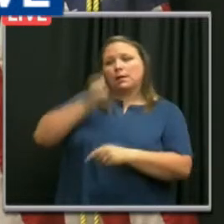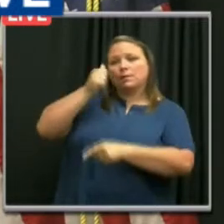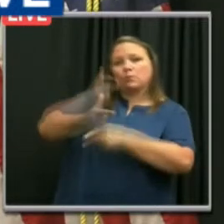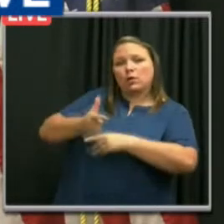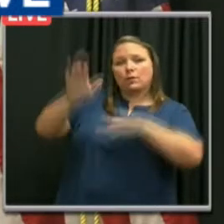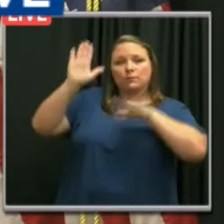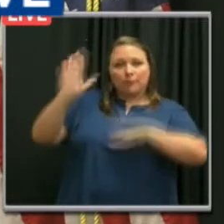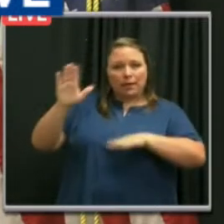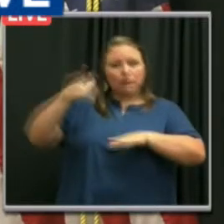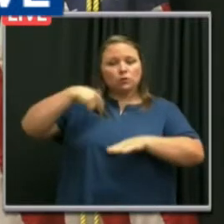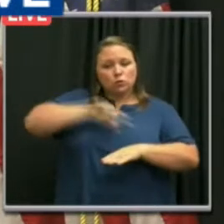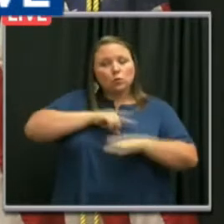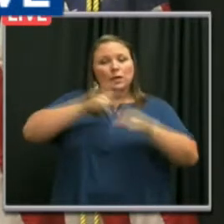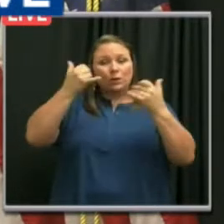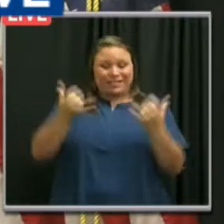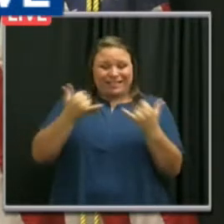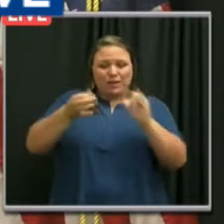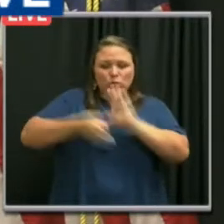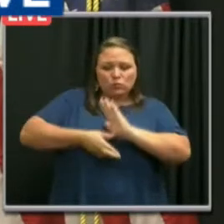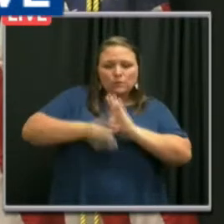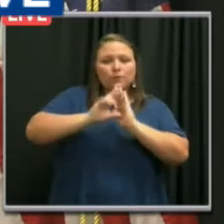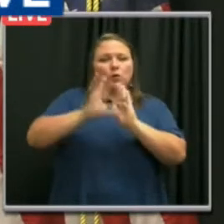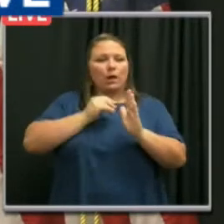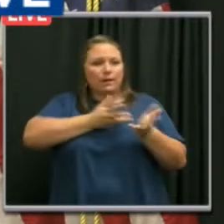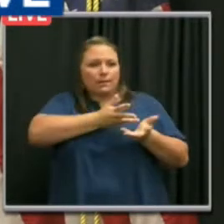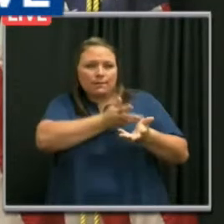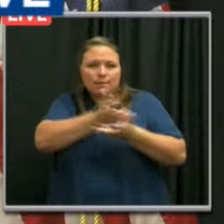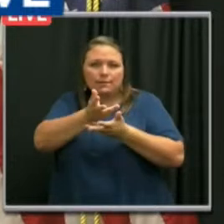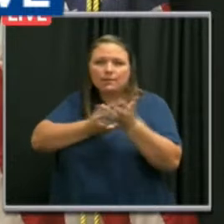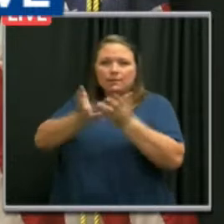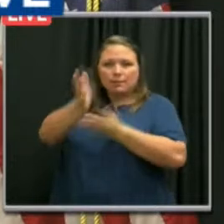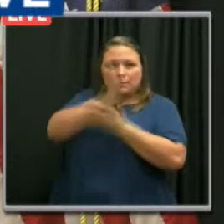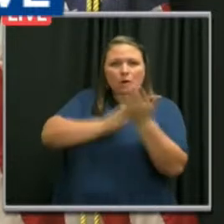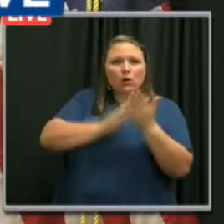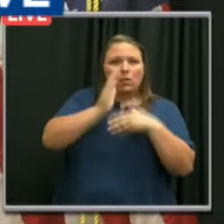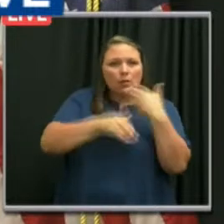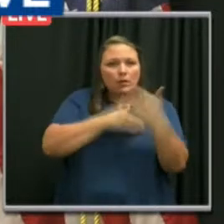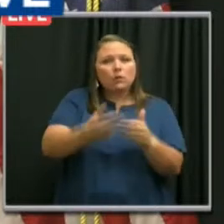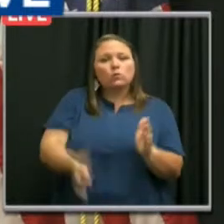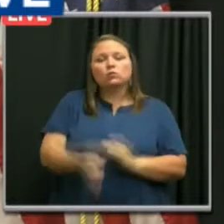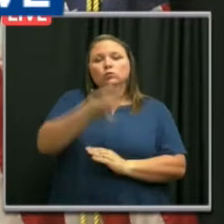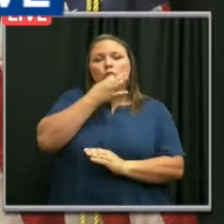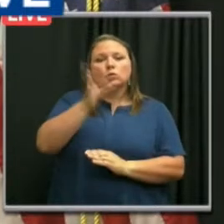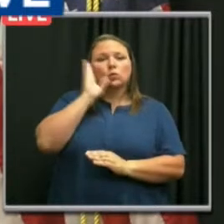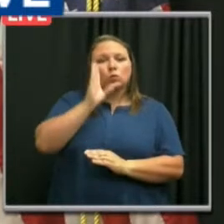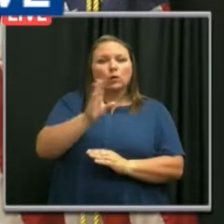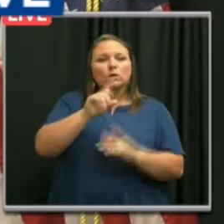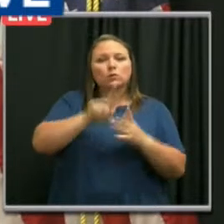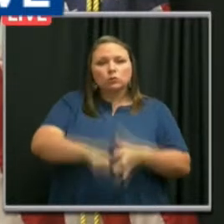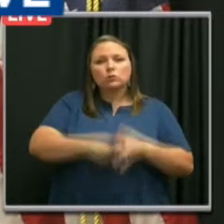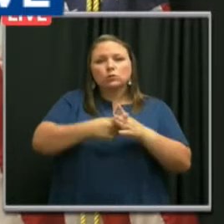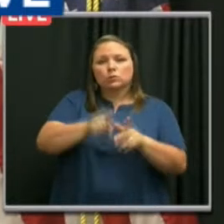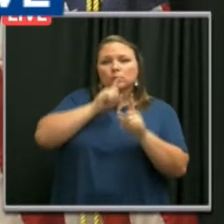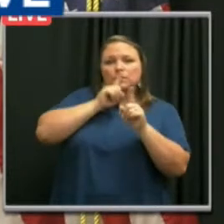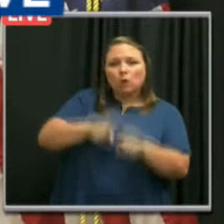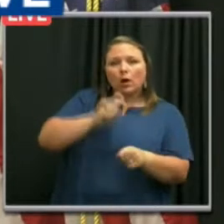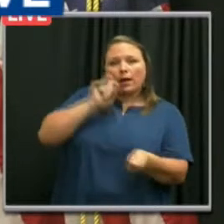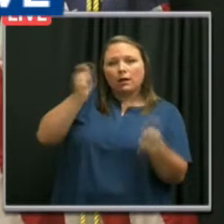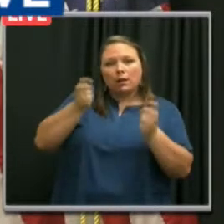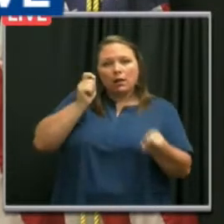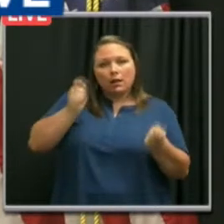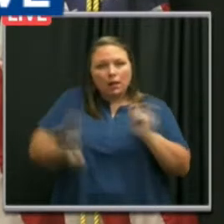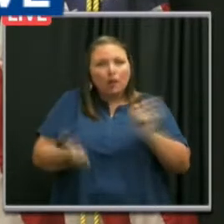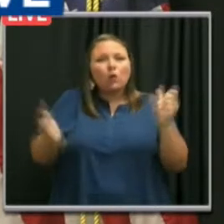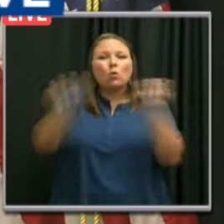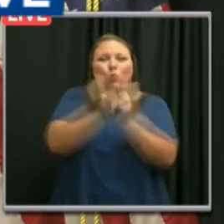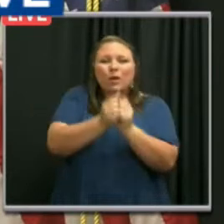we're in the review and engagement part of the process, and soon we'll be getting to reporting and reforming